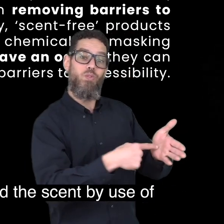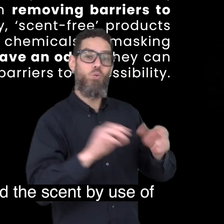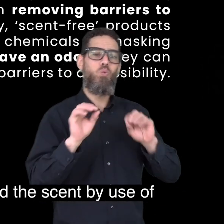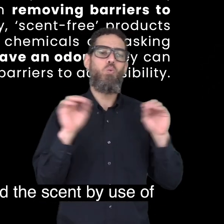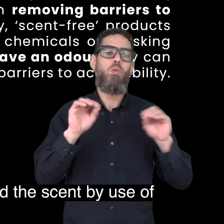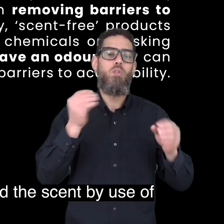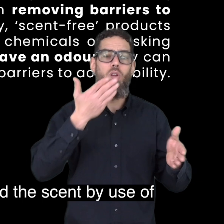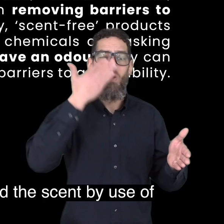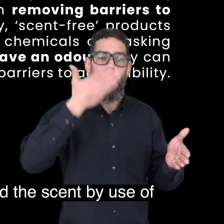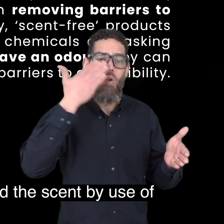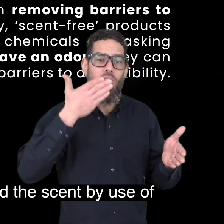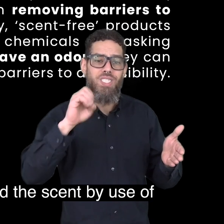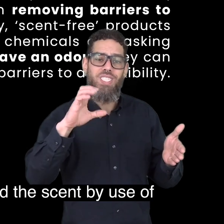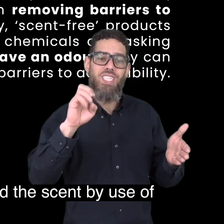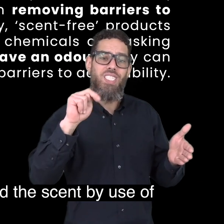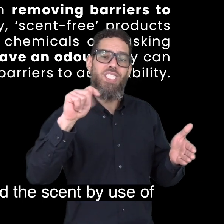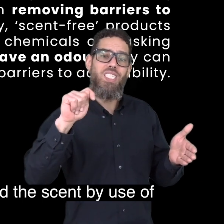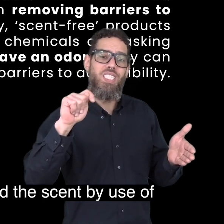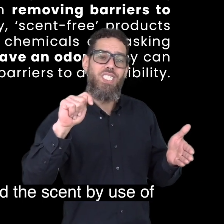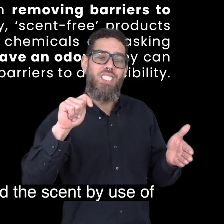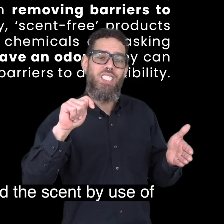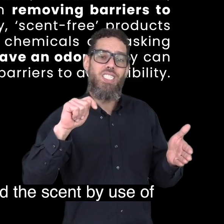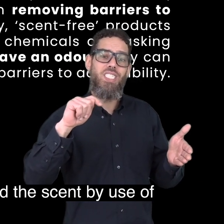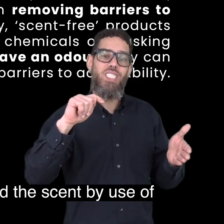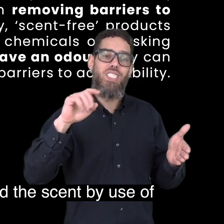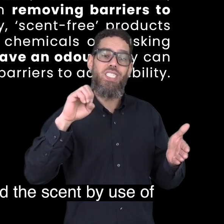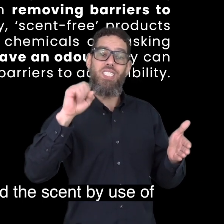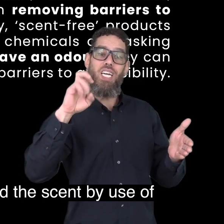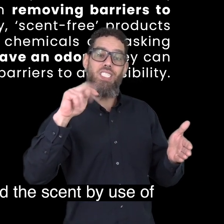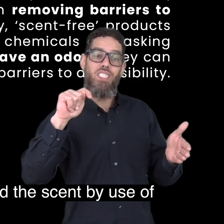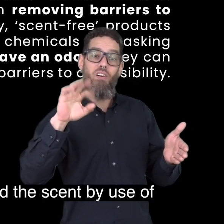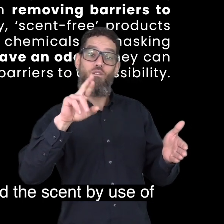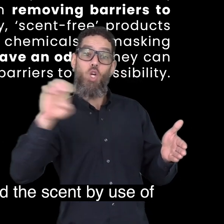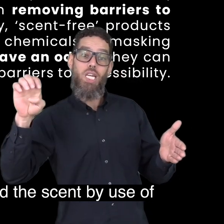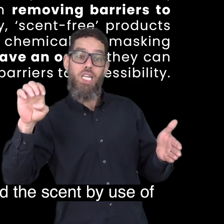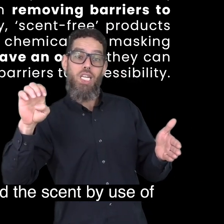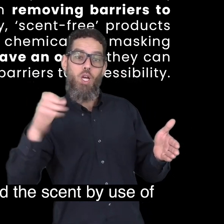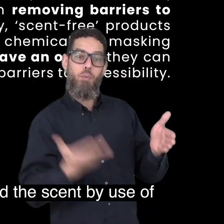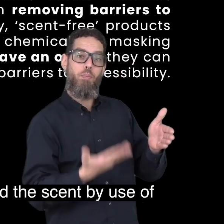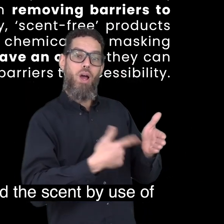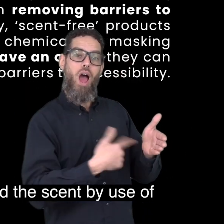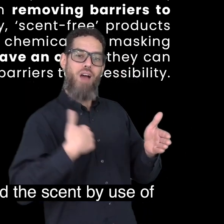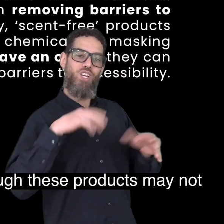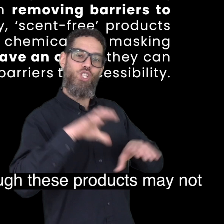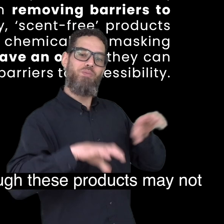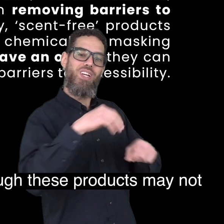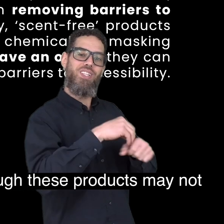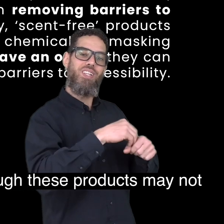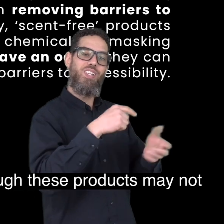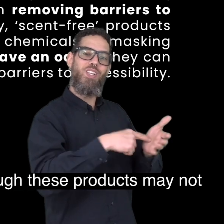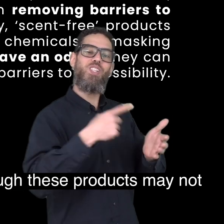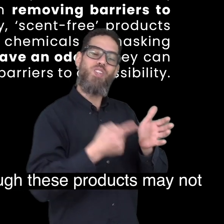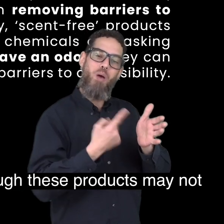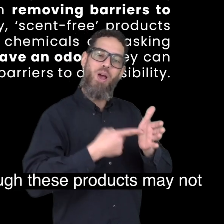may have only masked the scent by use of additional chemicals or masking agents, and thus even though these products may not have an odor, they can